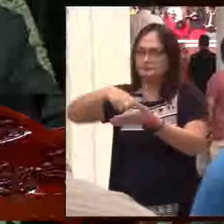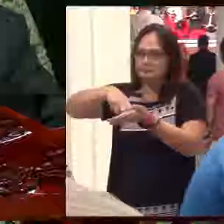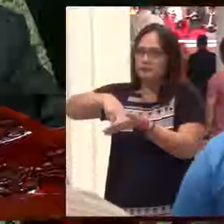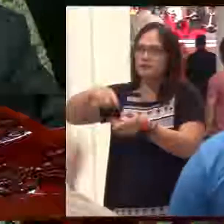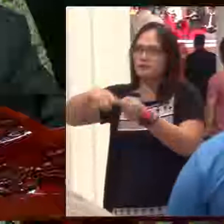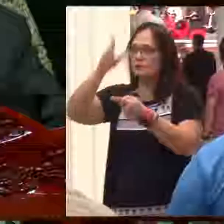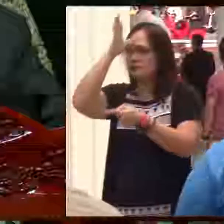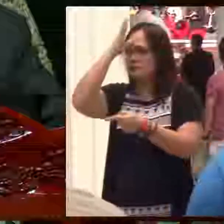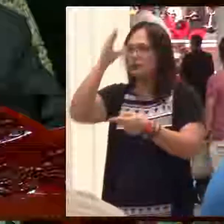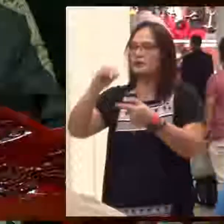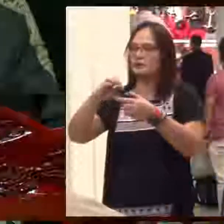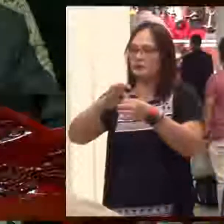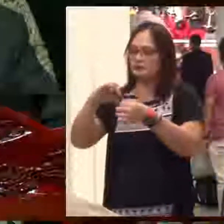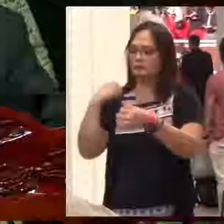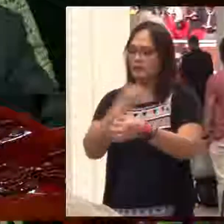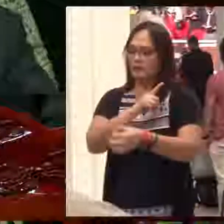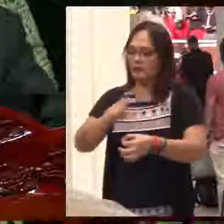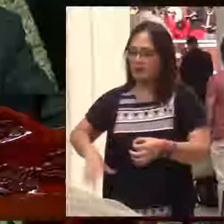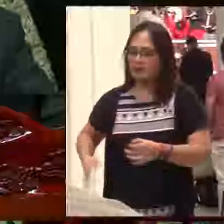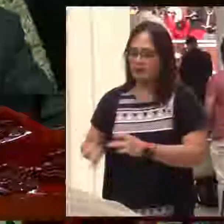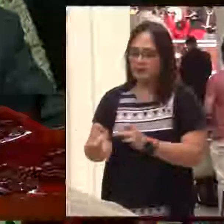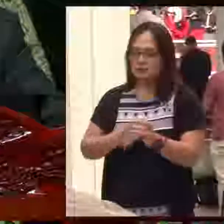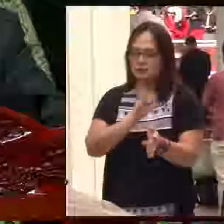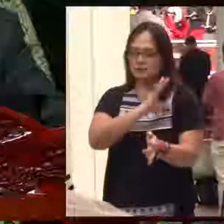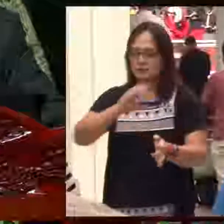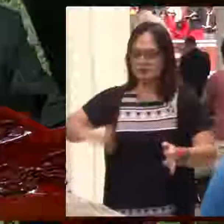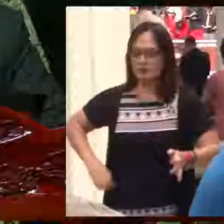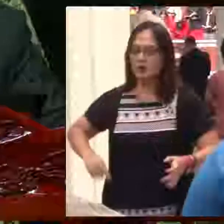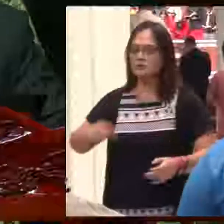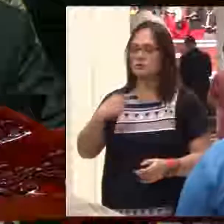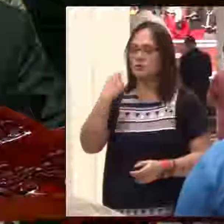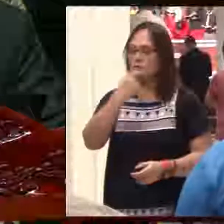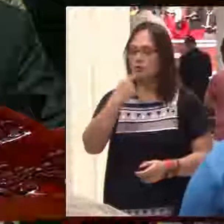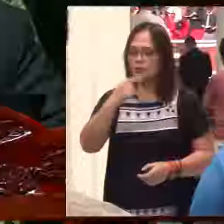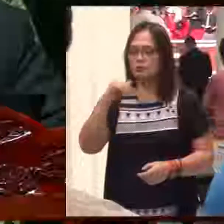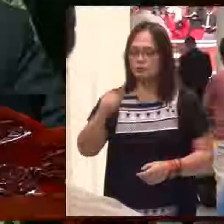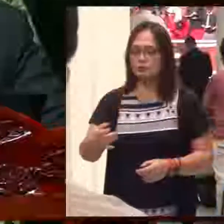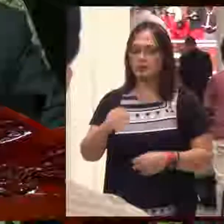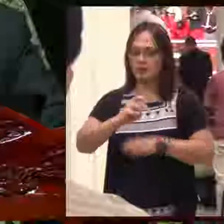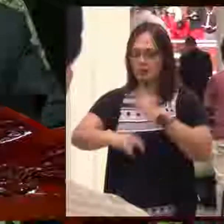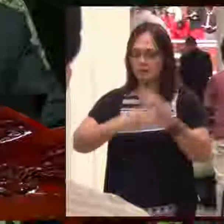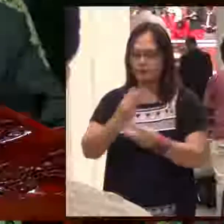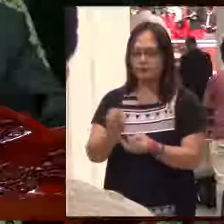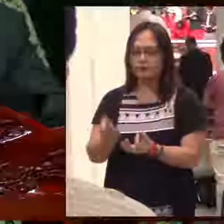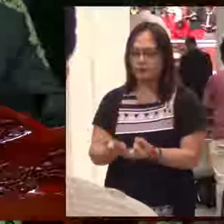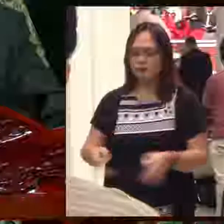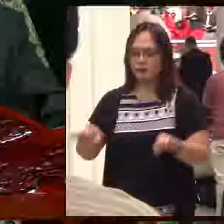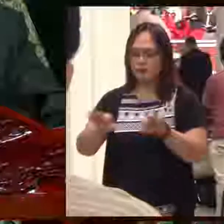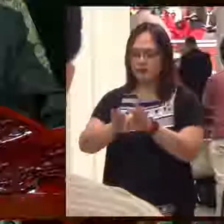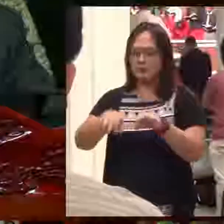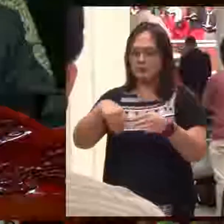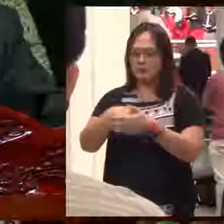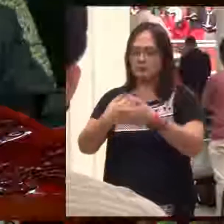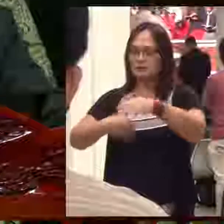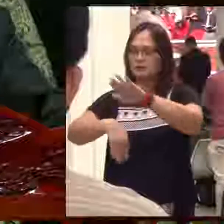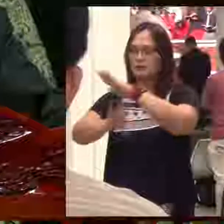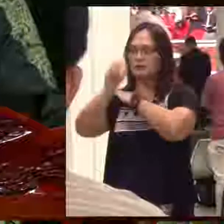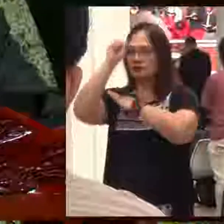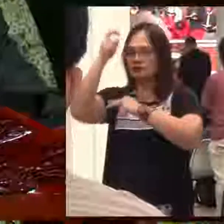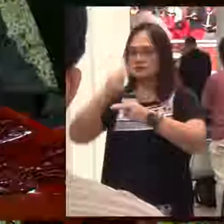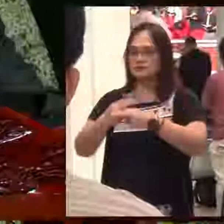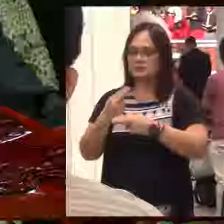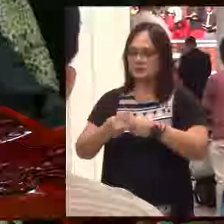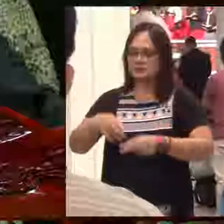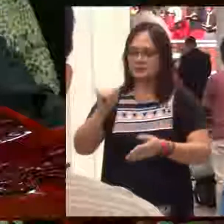our Lord Jesus Christ, of whom the whole world or of the whole family in heaven and earth is named, that he would